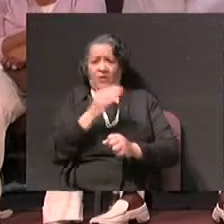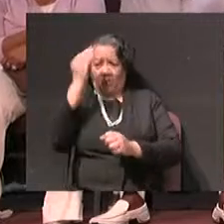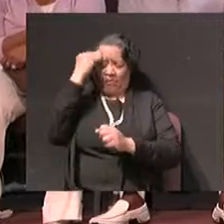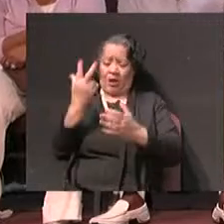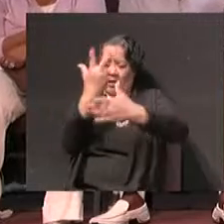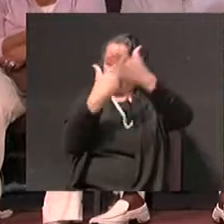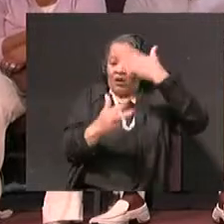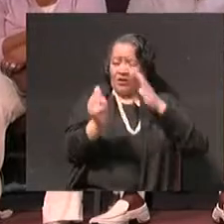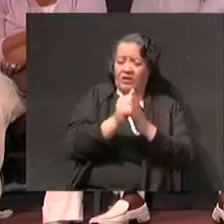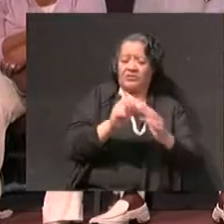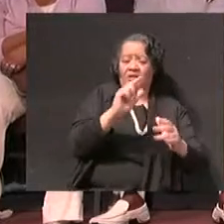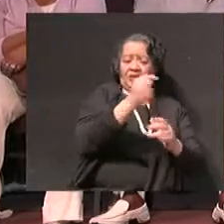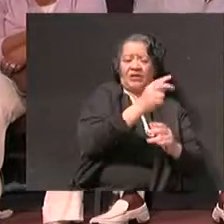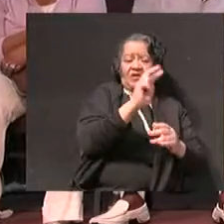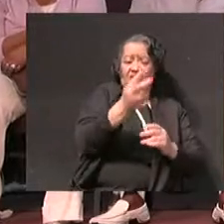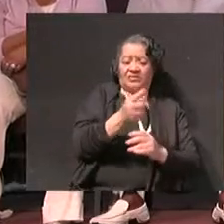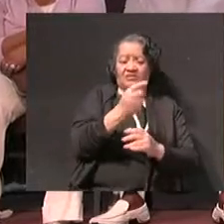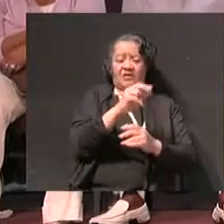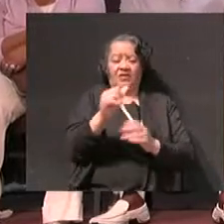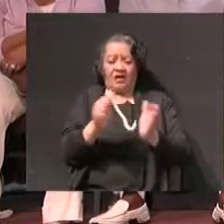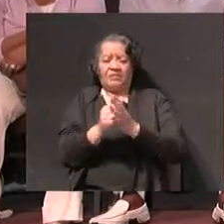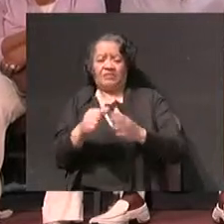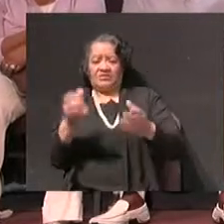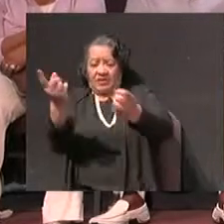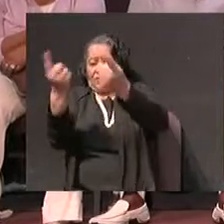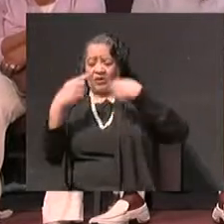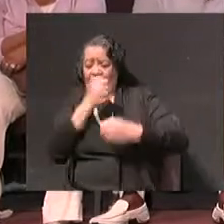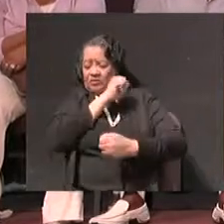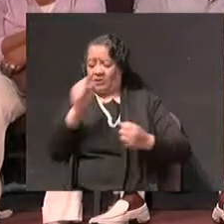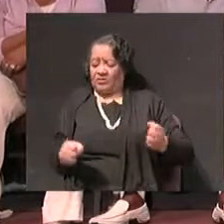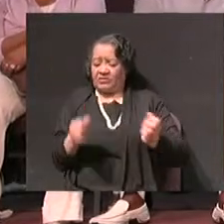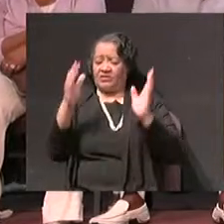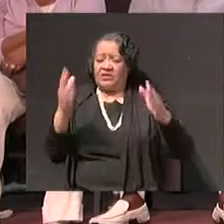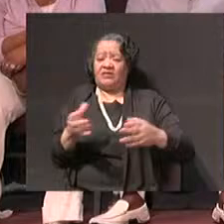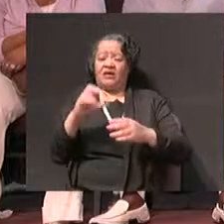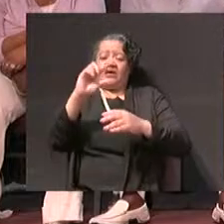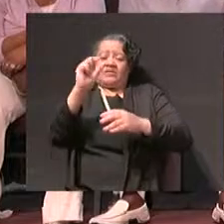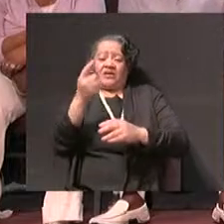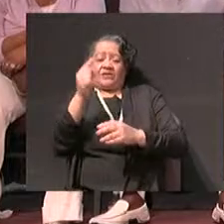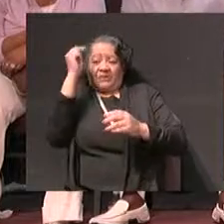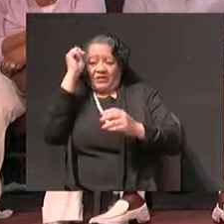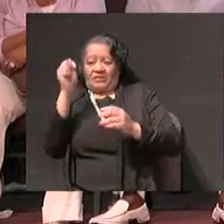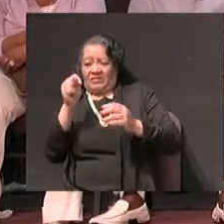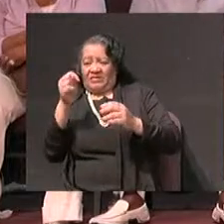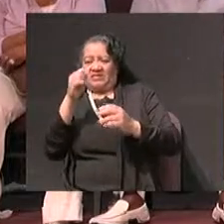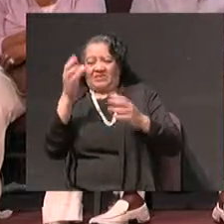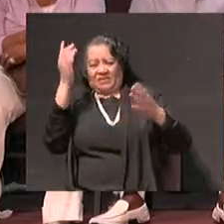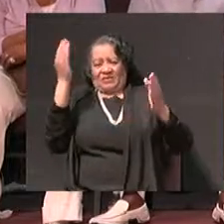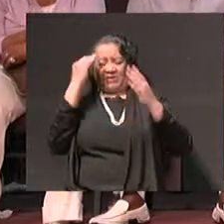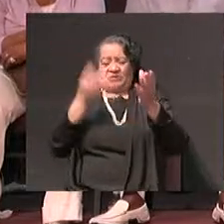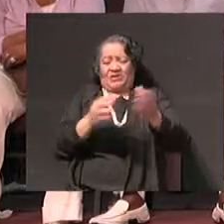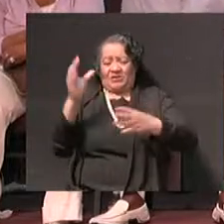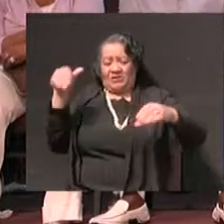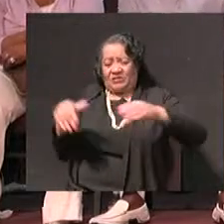bodily. In 1 Thessalonians, he's the coming Savior. In 1 Timothy, he's the mediator. In 2 Timothy, he's